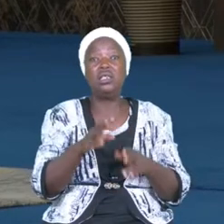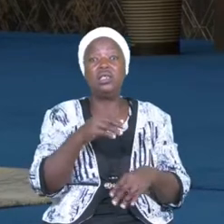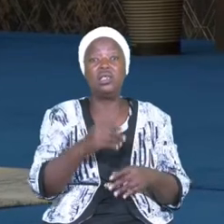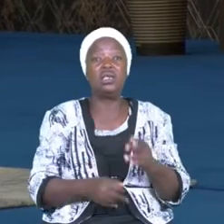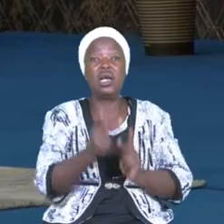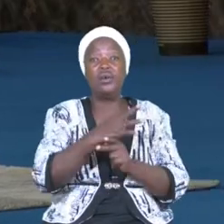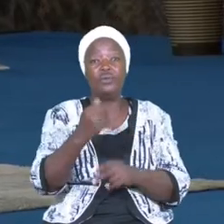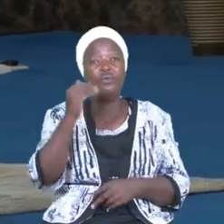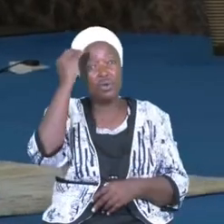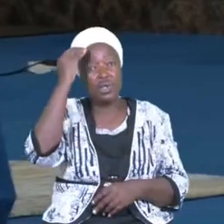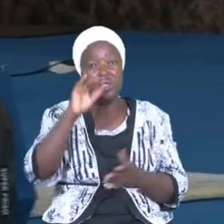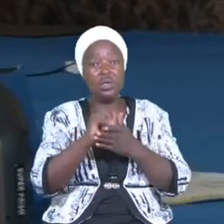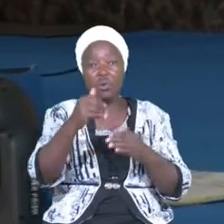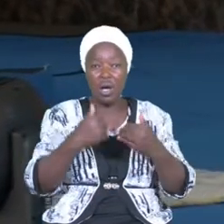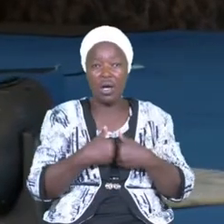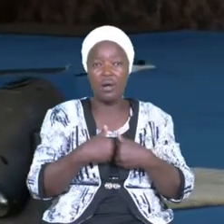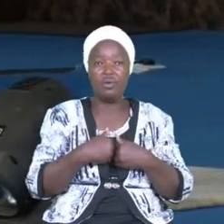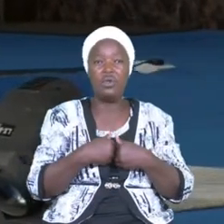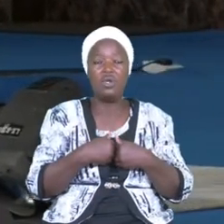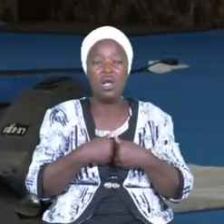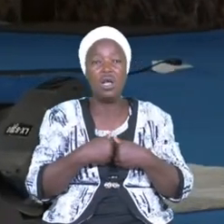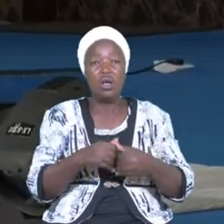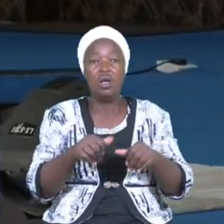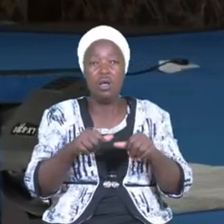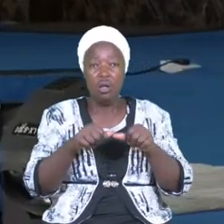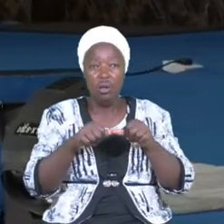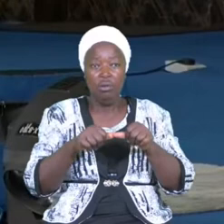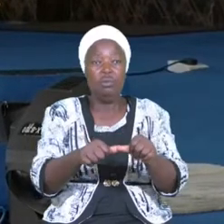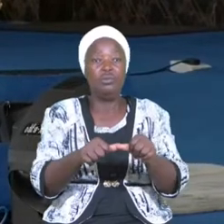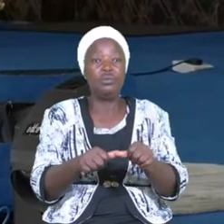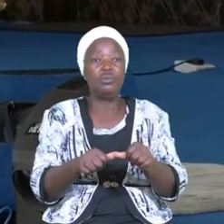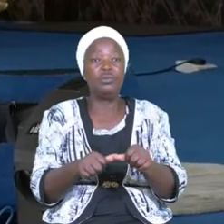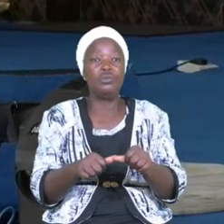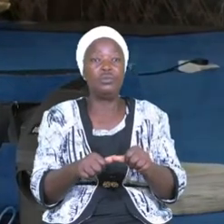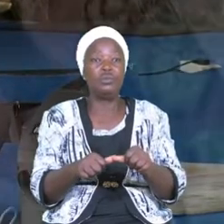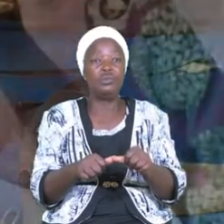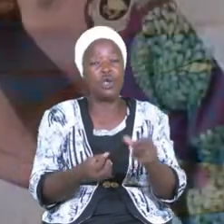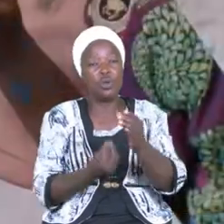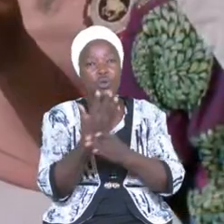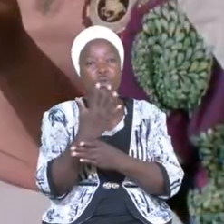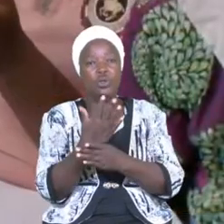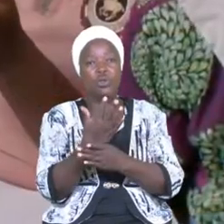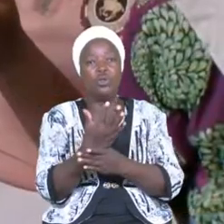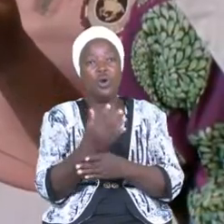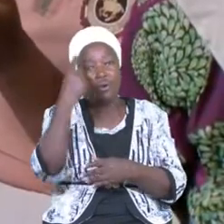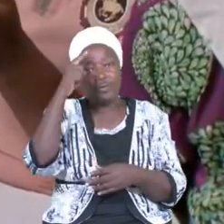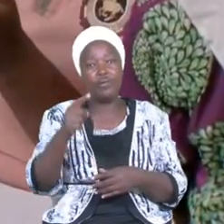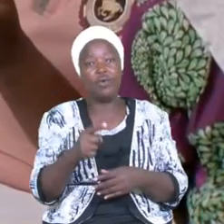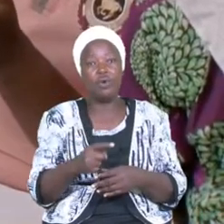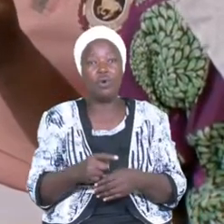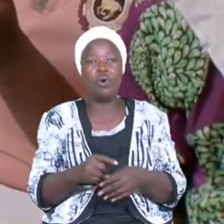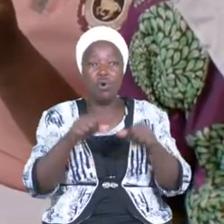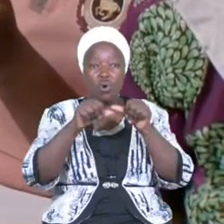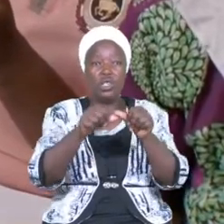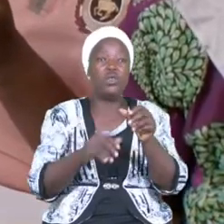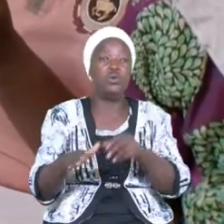you have. Sustained growth for occupied conquerors for Christ. Let's come to